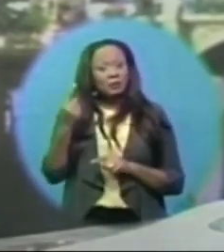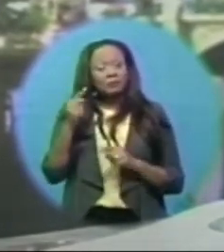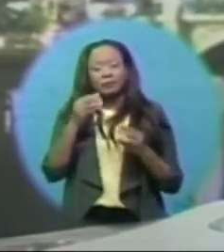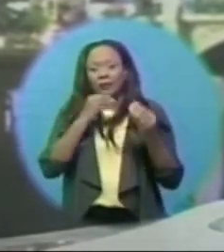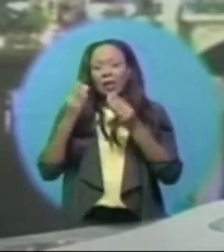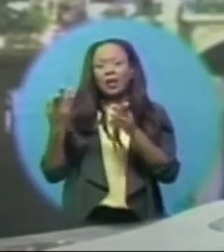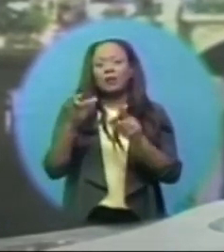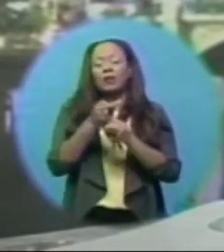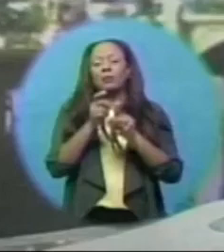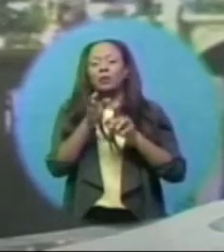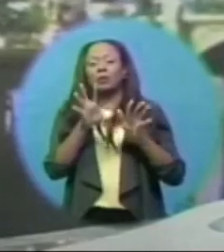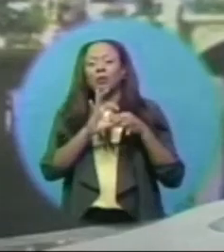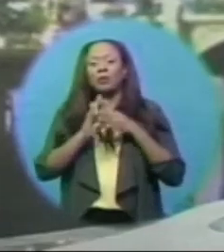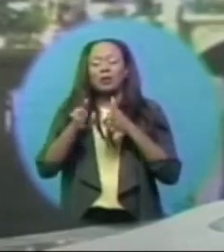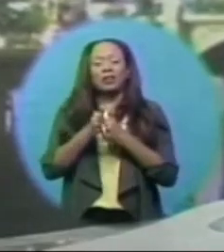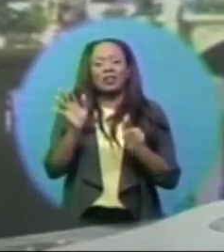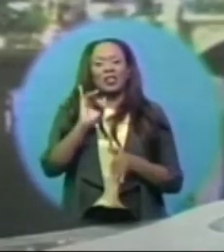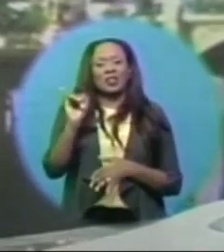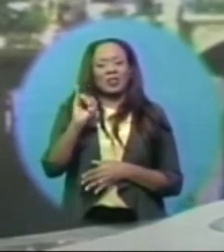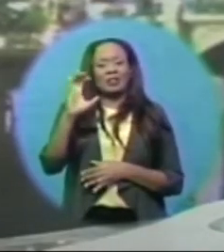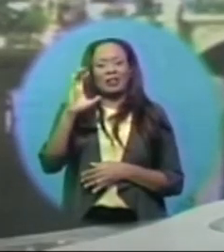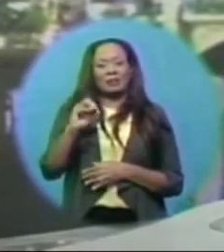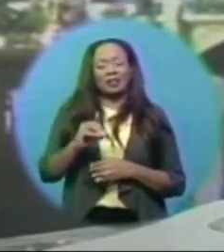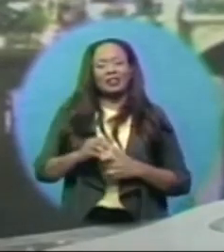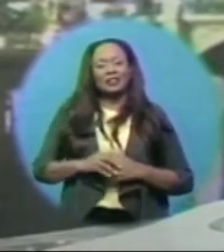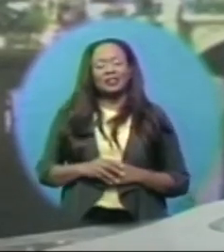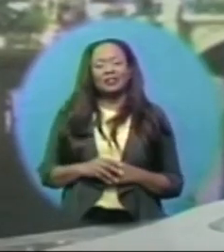is a tip from Cooperators General Insurance.